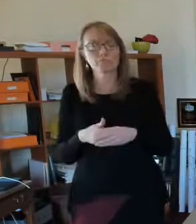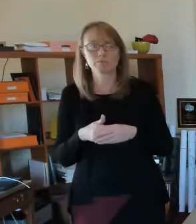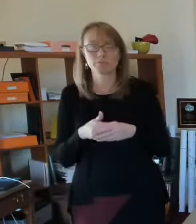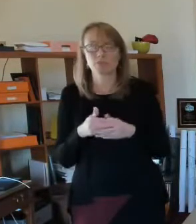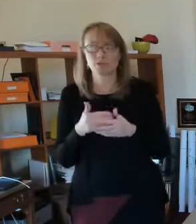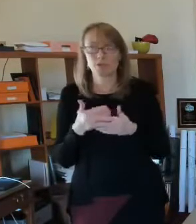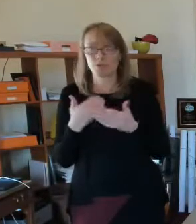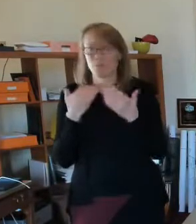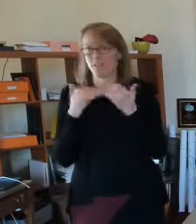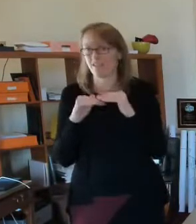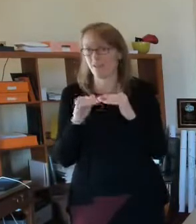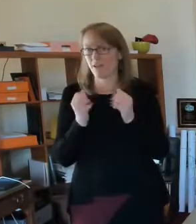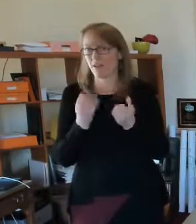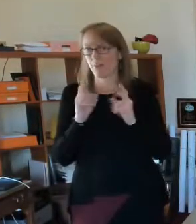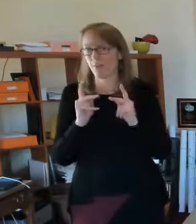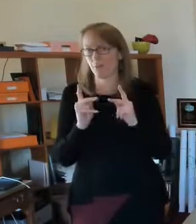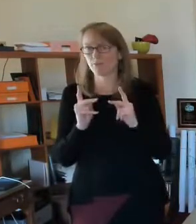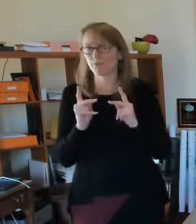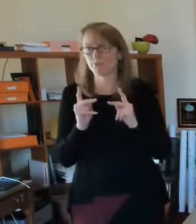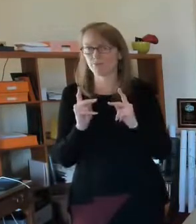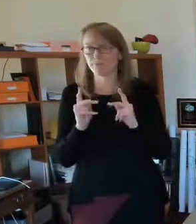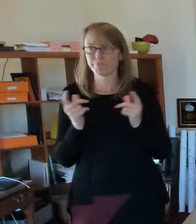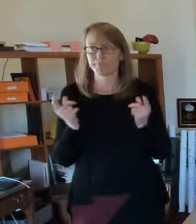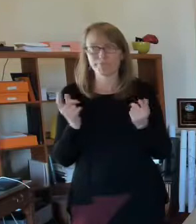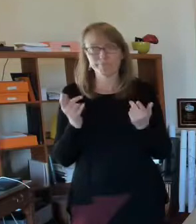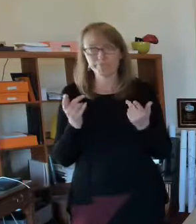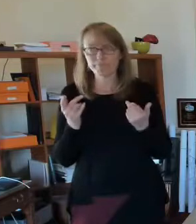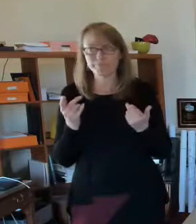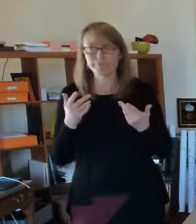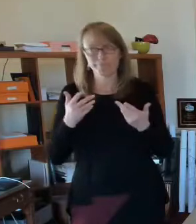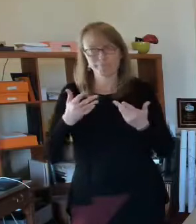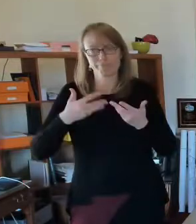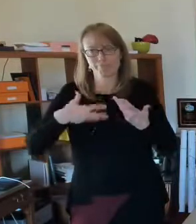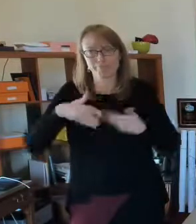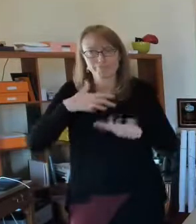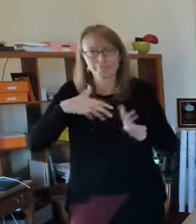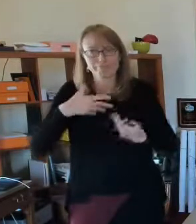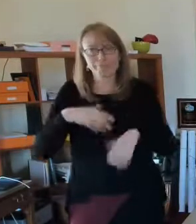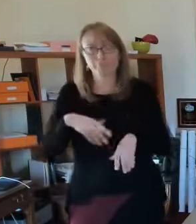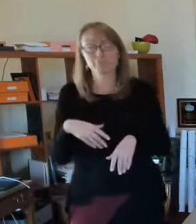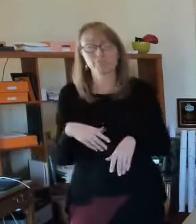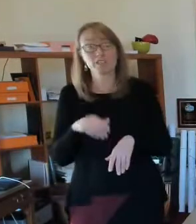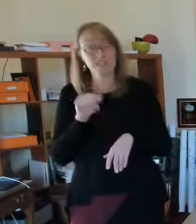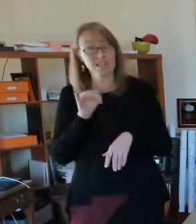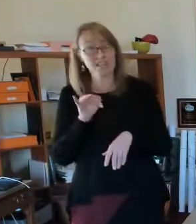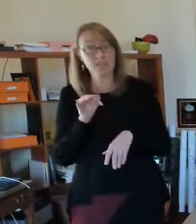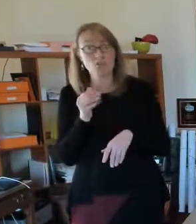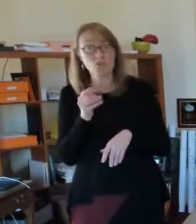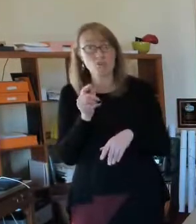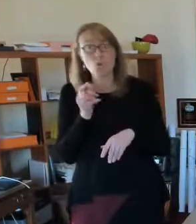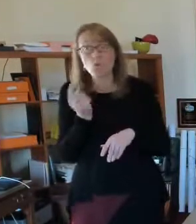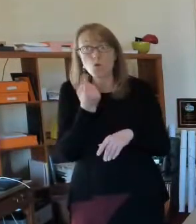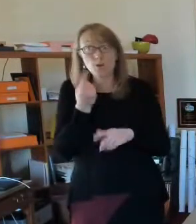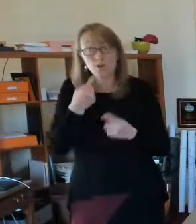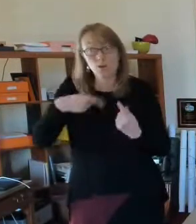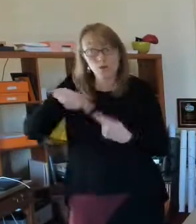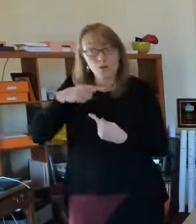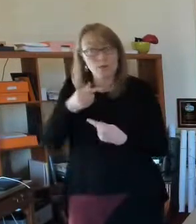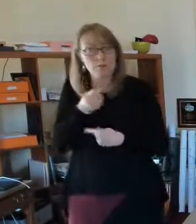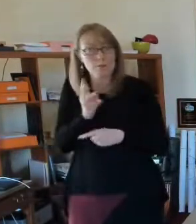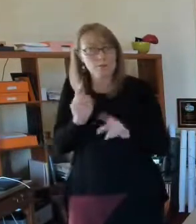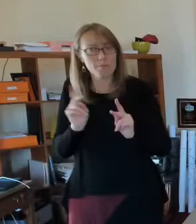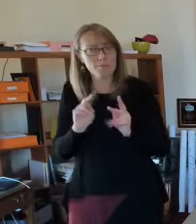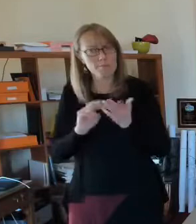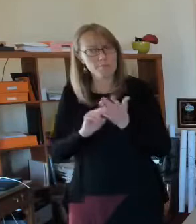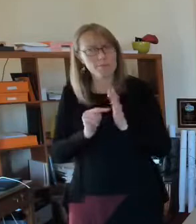Because when you do that, it's certainly much easier if one of you does turn up positive for you to quarantine.